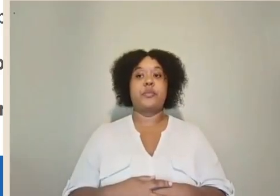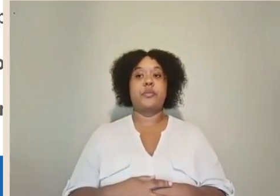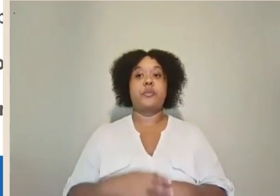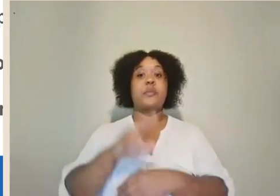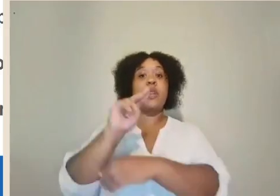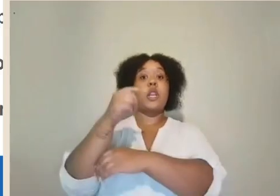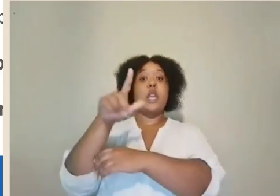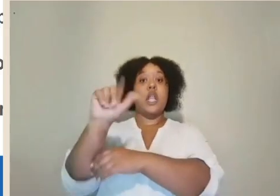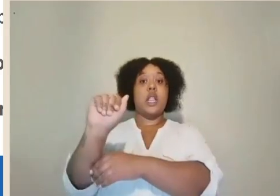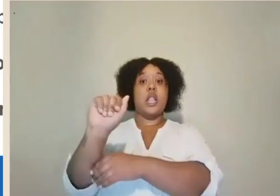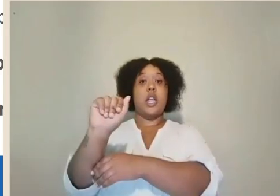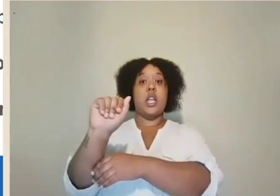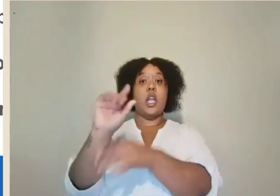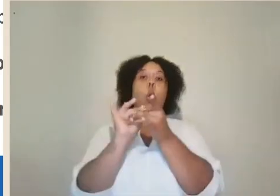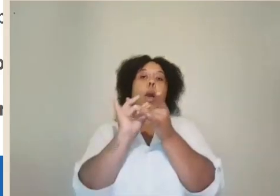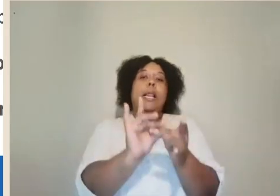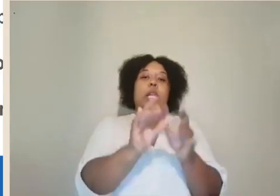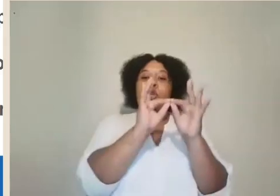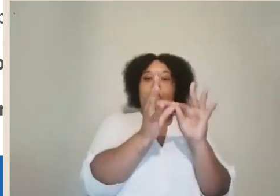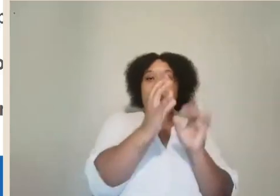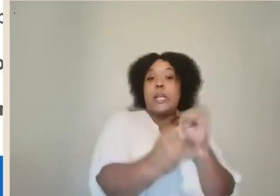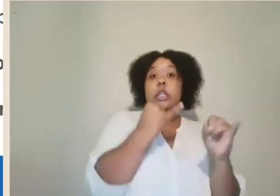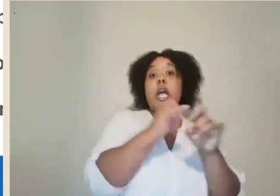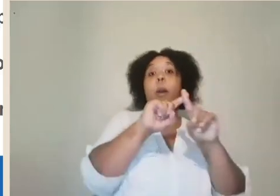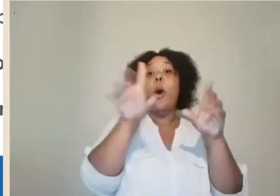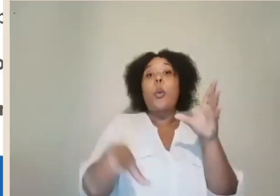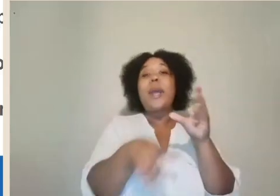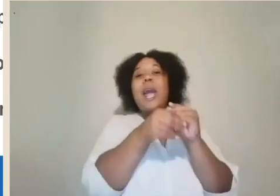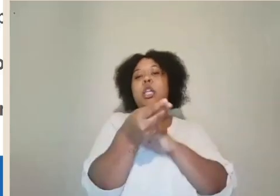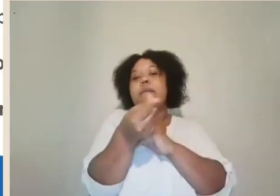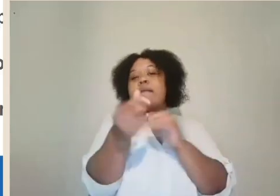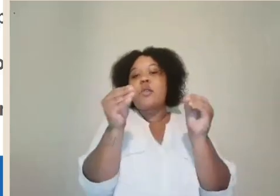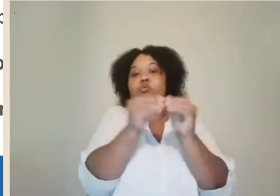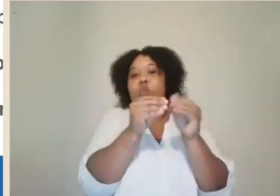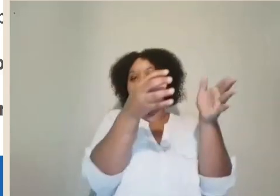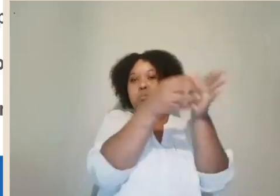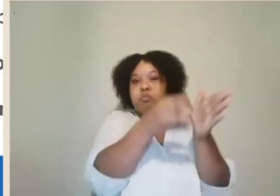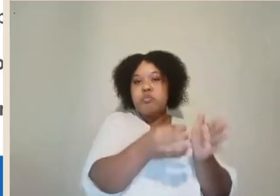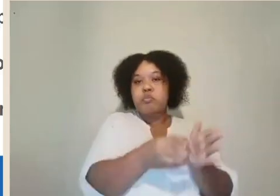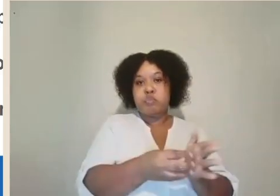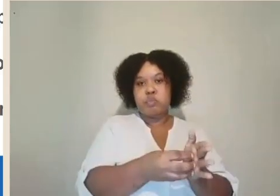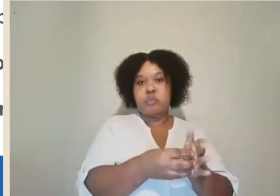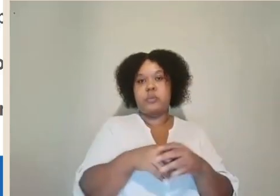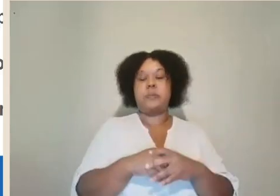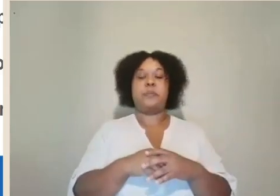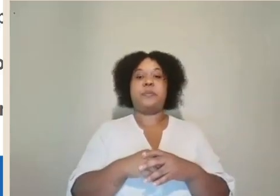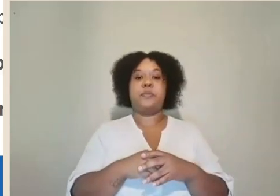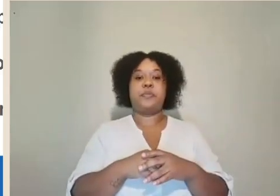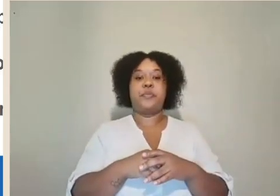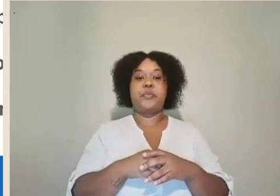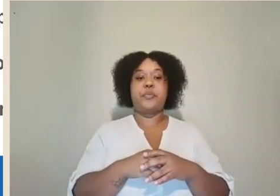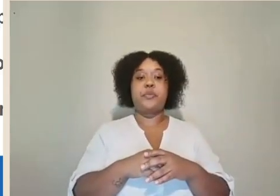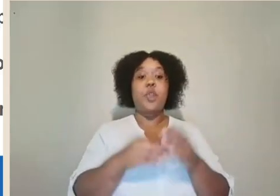the Community Interpreter International, but we have added additional modules to our training that are unique to next generation language access. We have